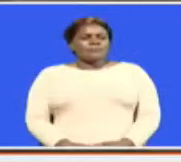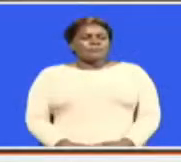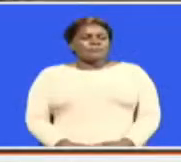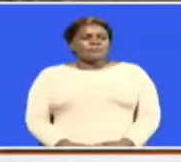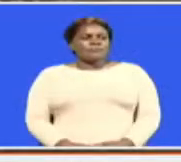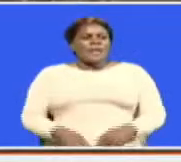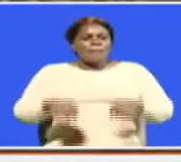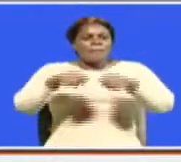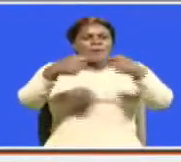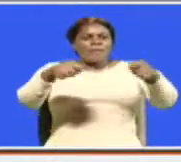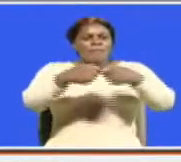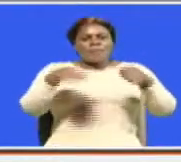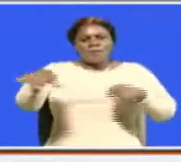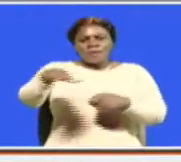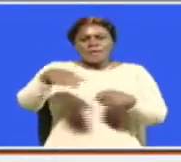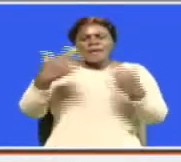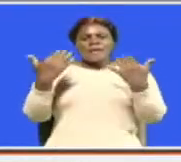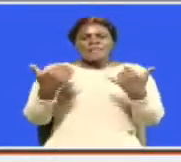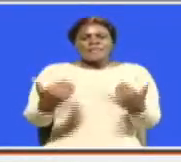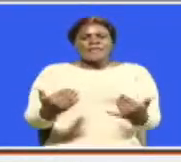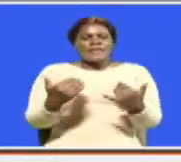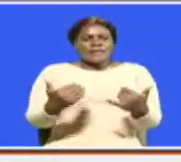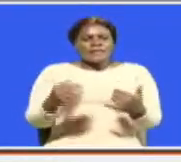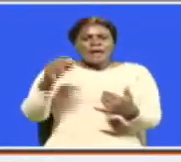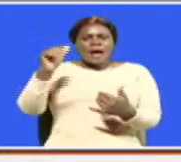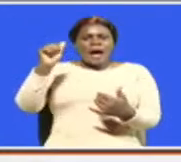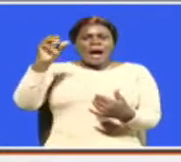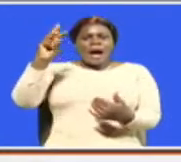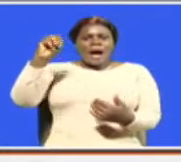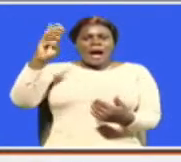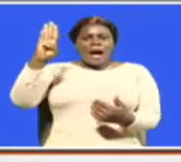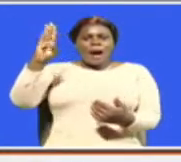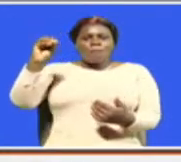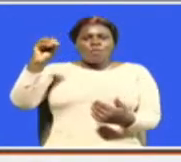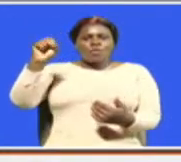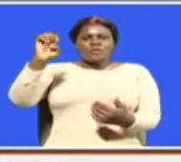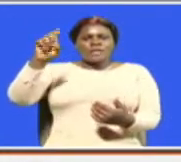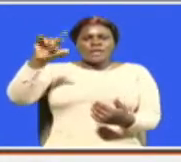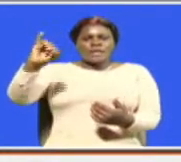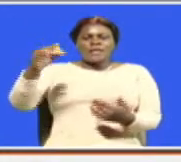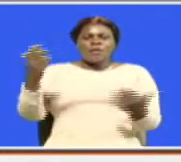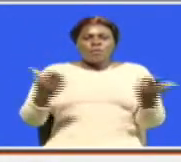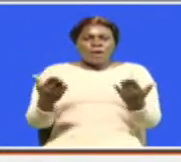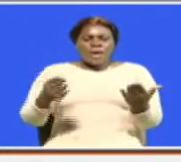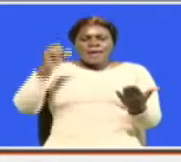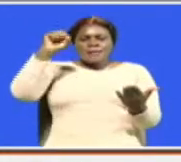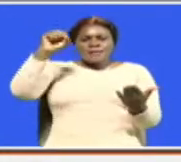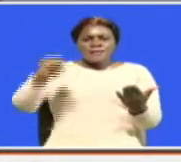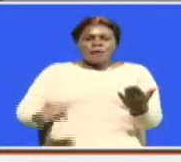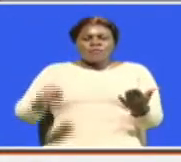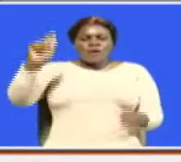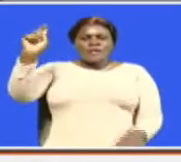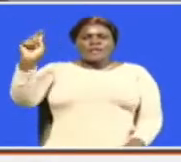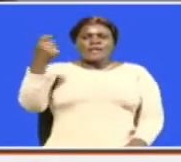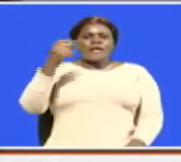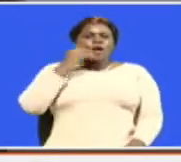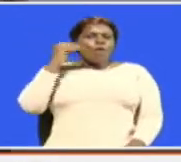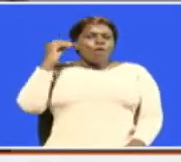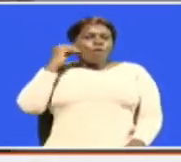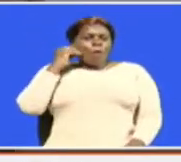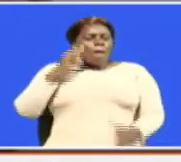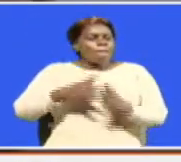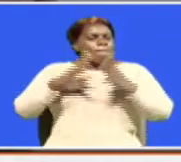habitat destruction. This is Amboseli National Park, situated in southern Kenya and home to